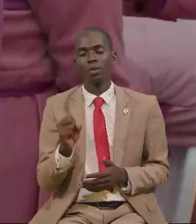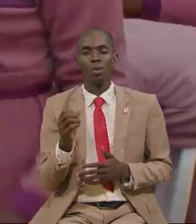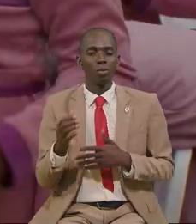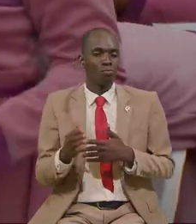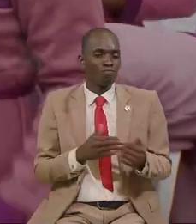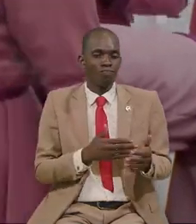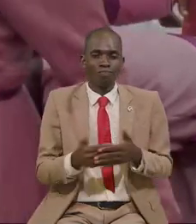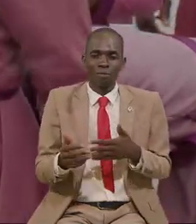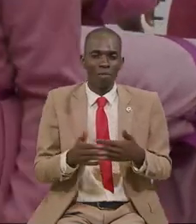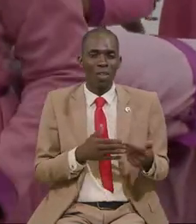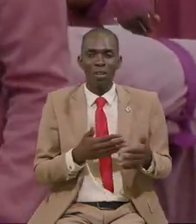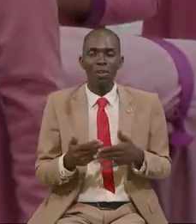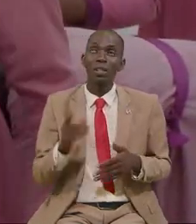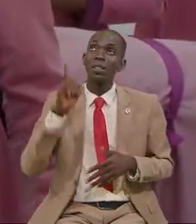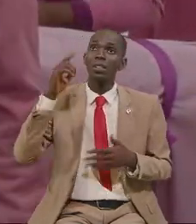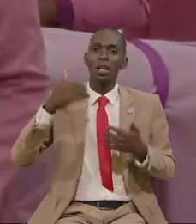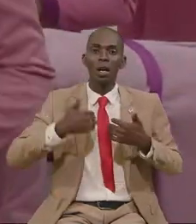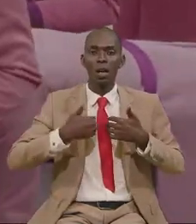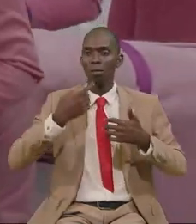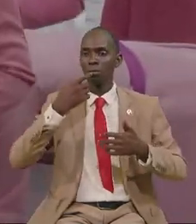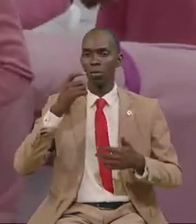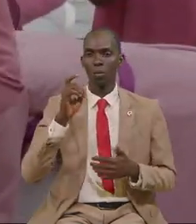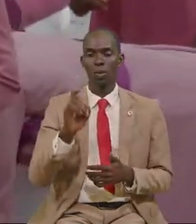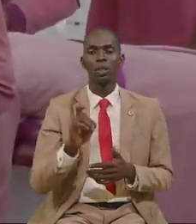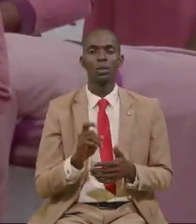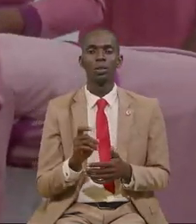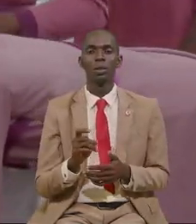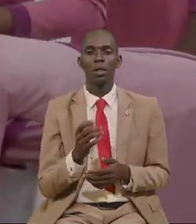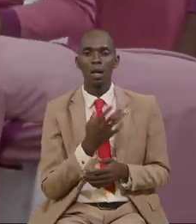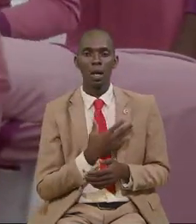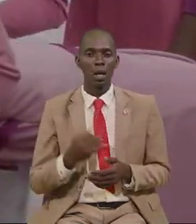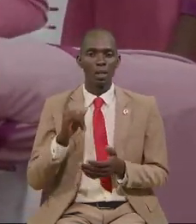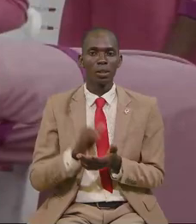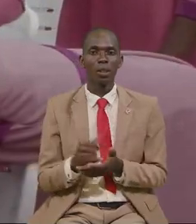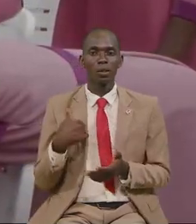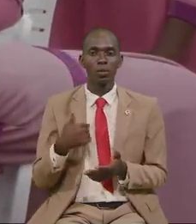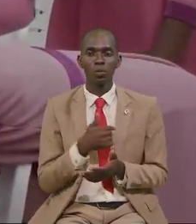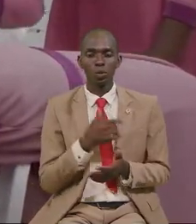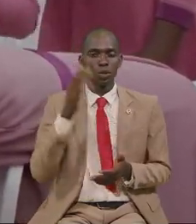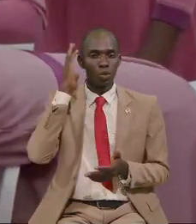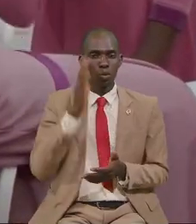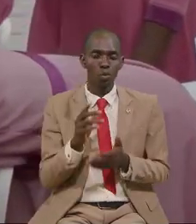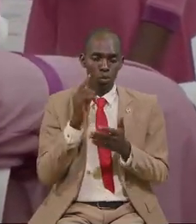whatsoever he has commanded, and that we should observe.